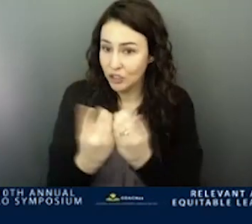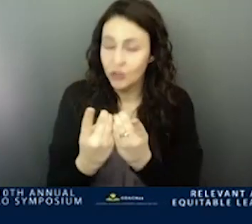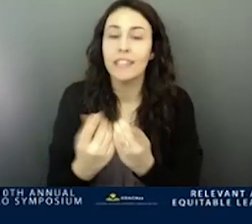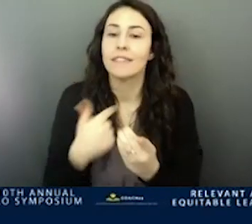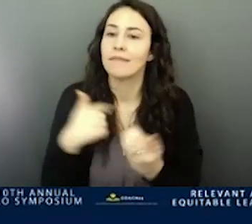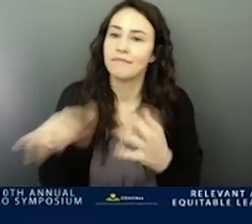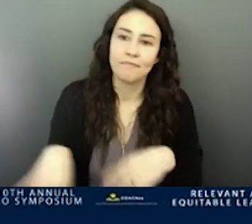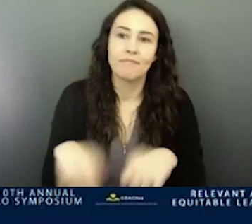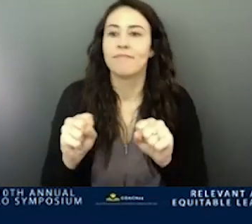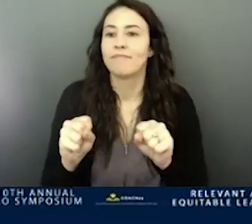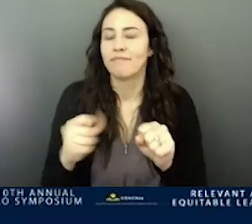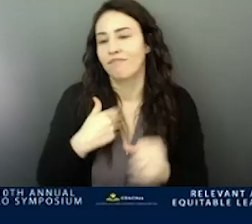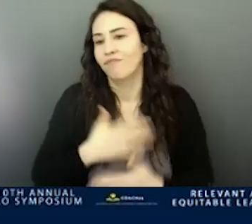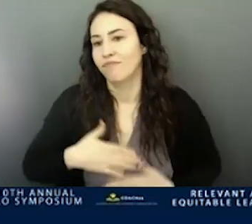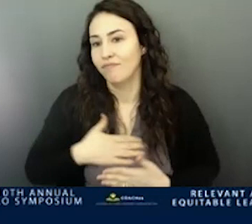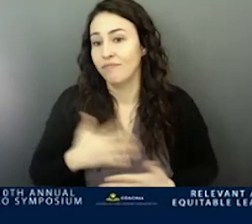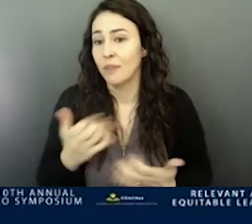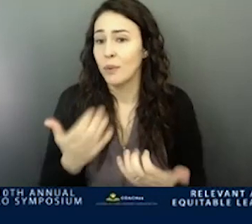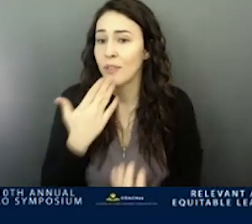want to thank Jarek